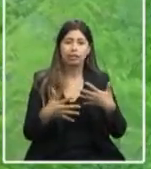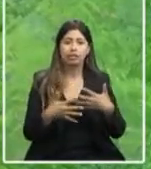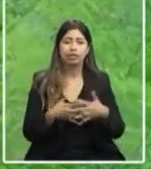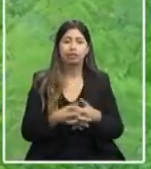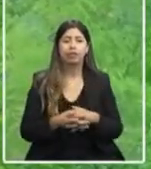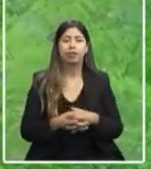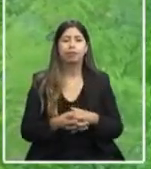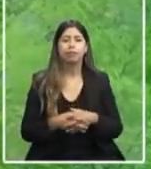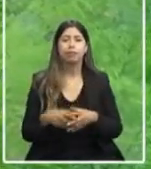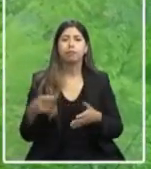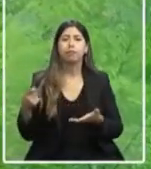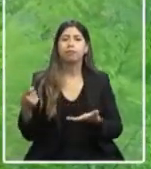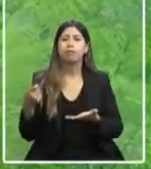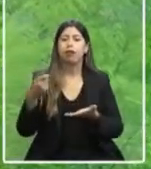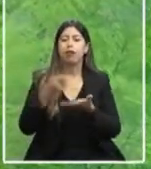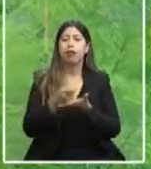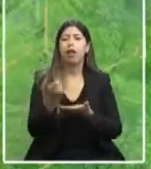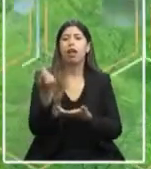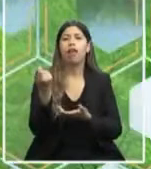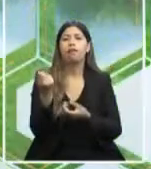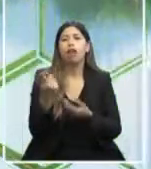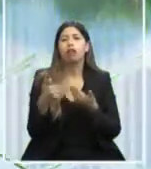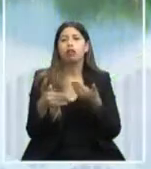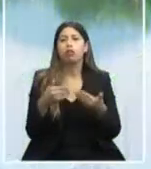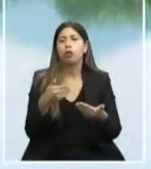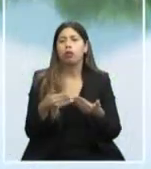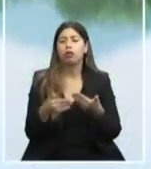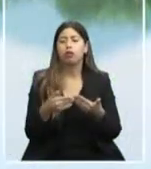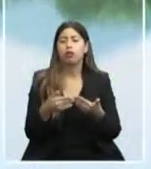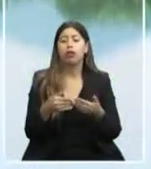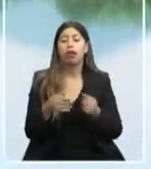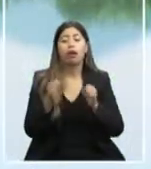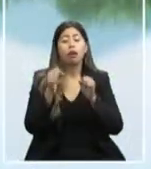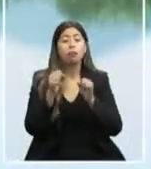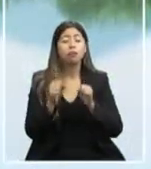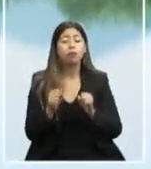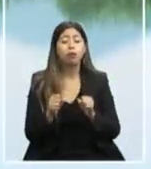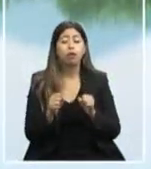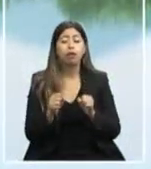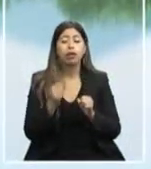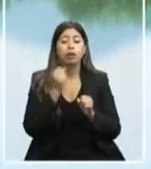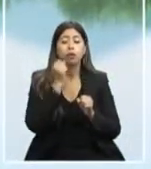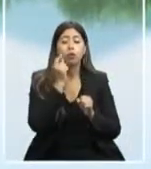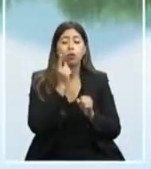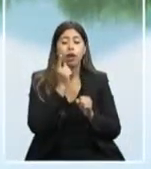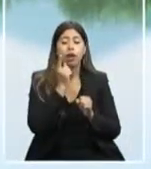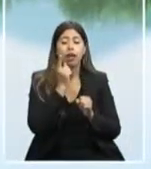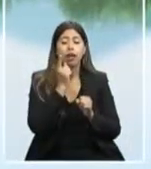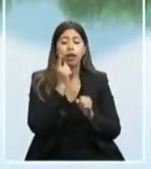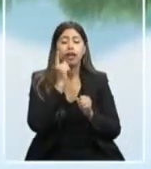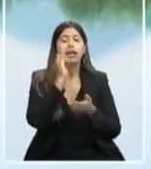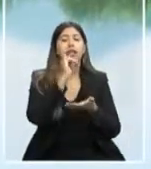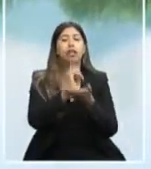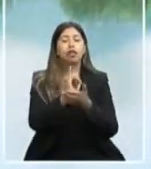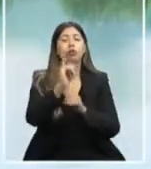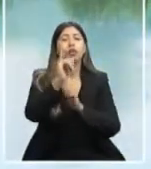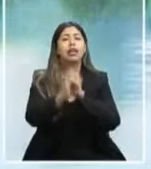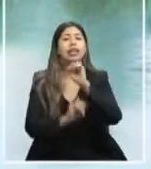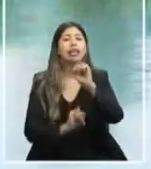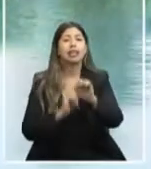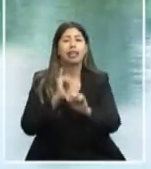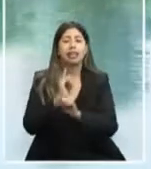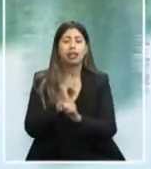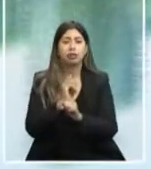from? One possibility would be to have an international institution which will charge companies and